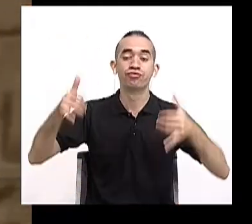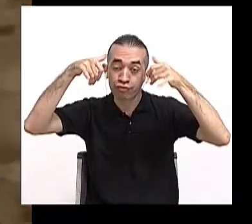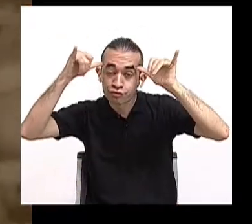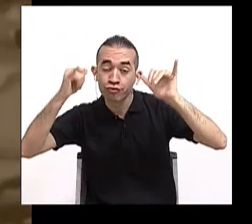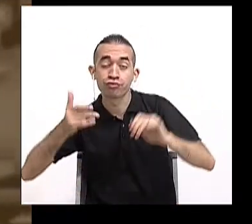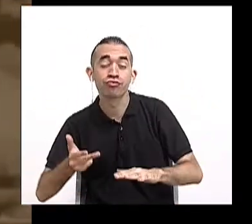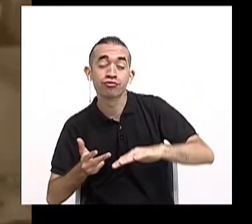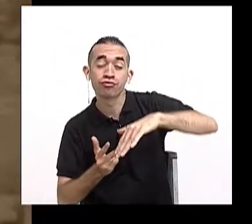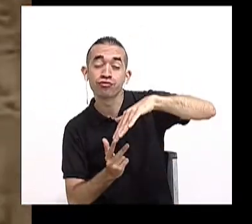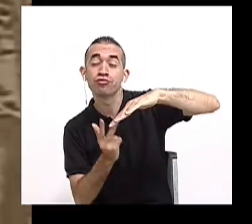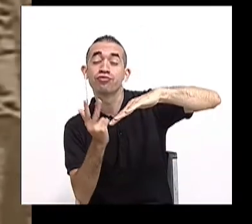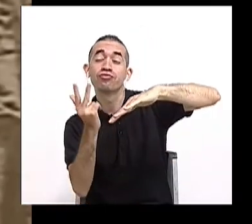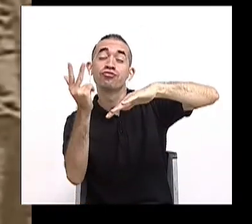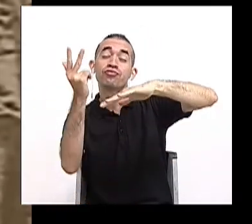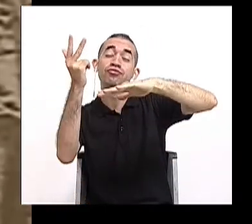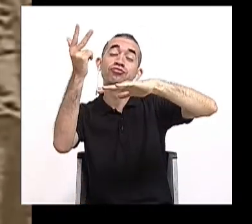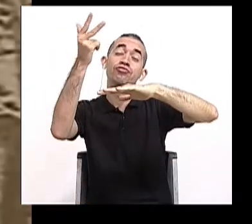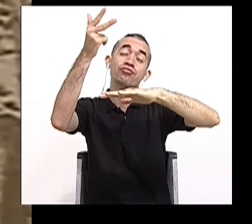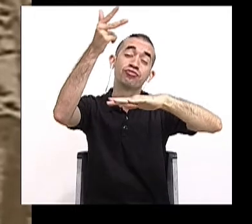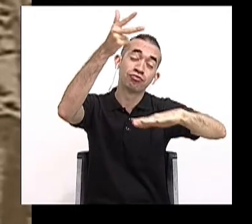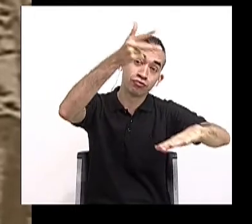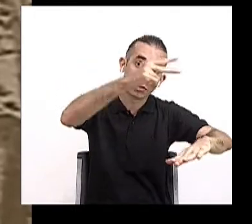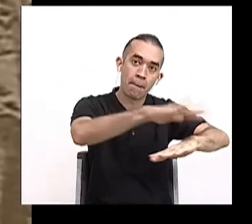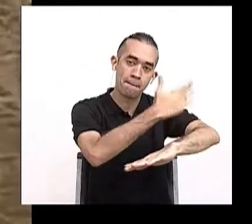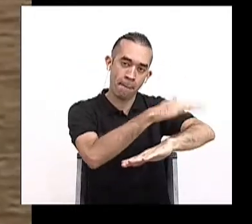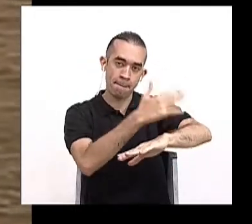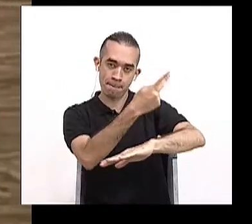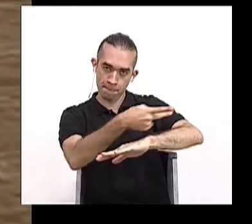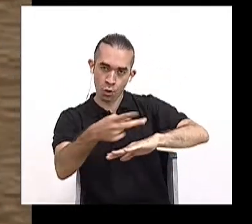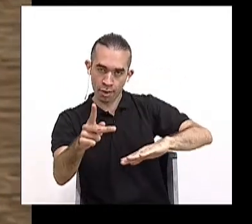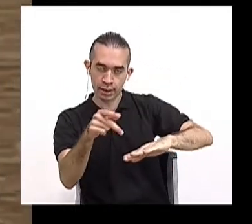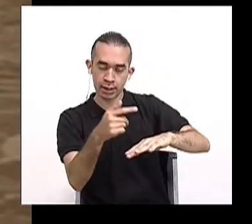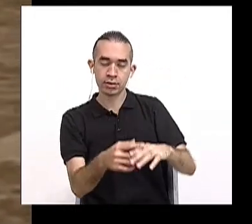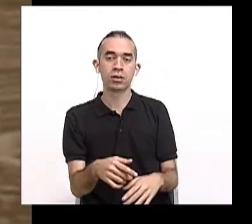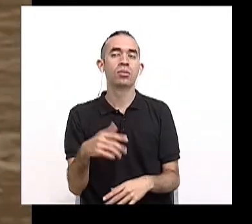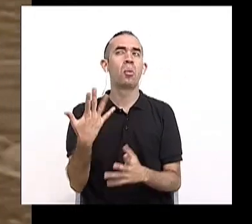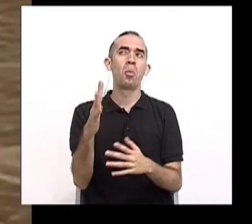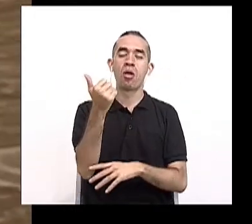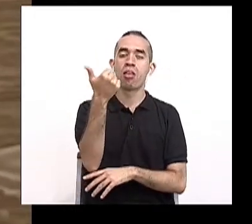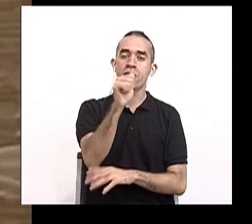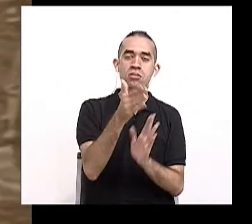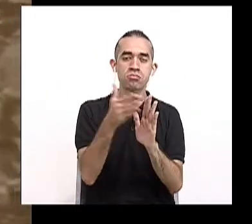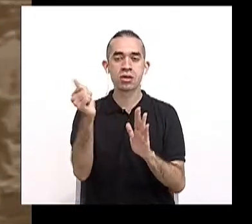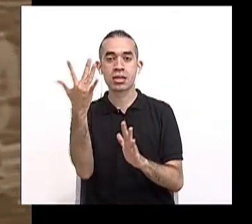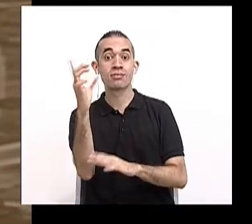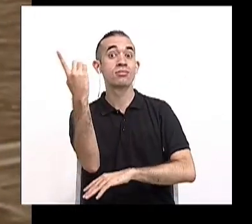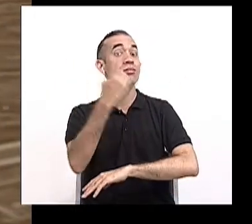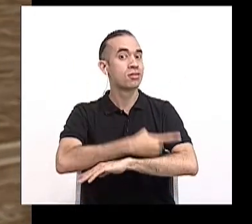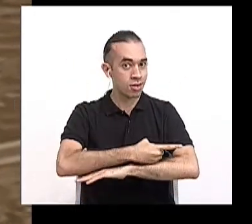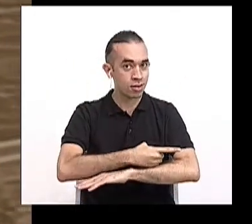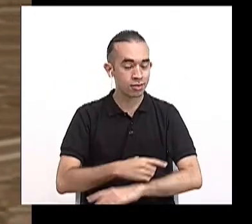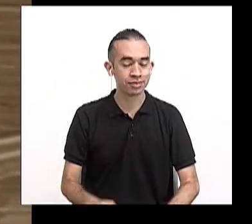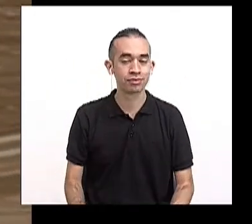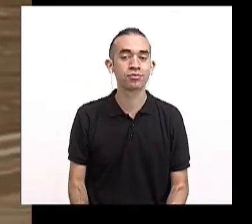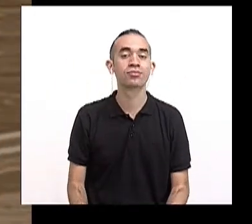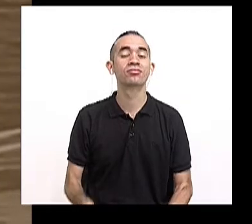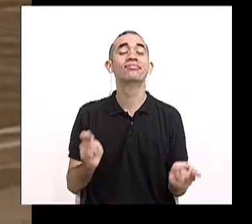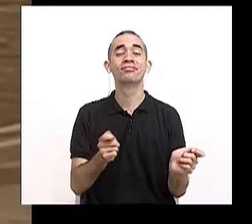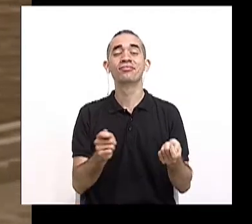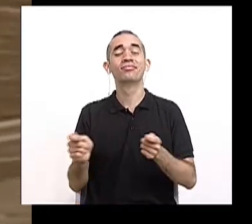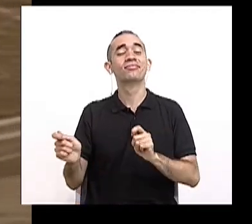Dating from the mid-19th century, ox carts were used to transport coffee beans from Costa Rica's Central